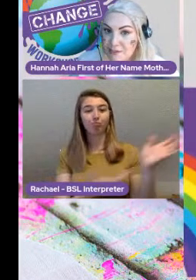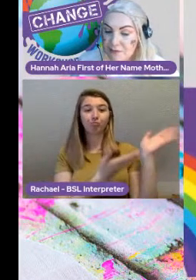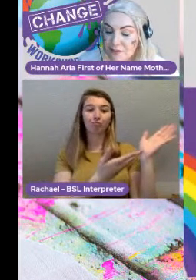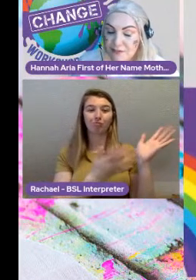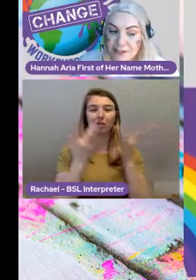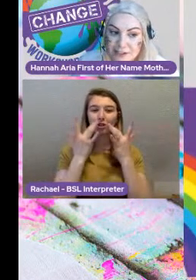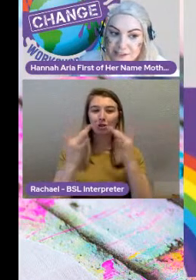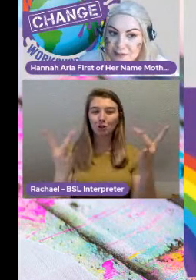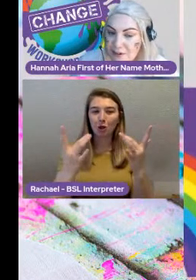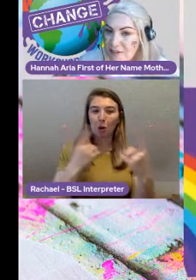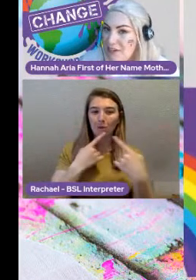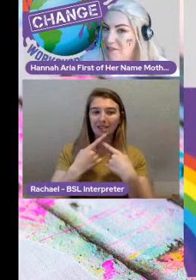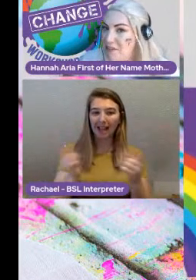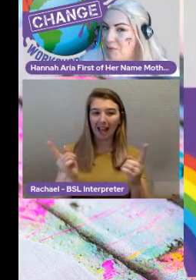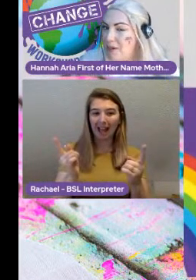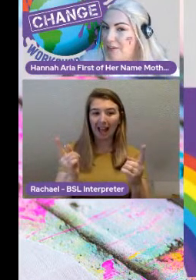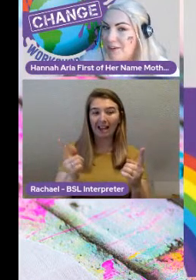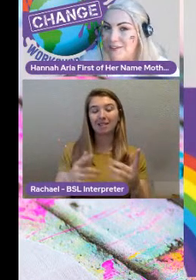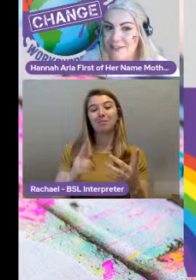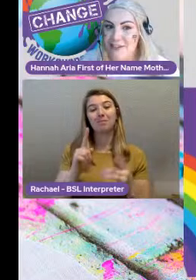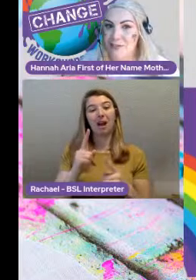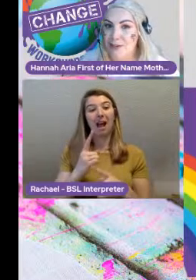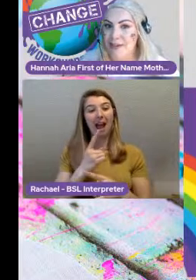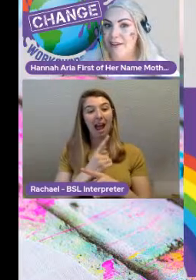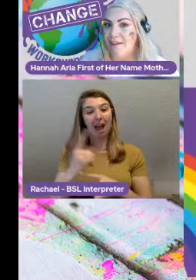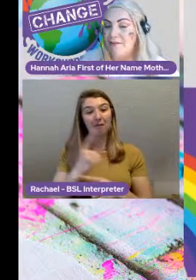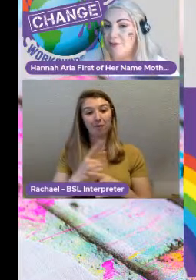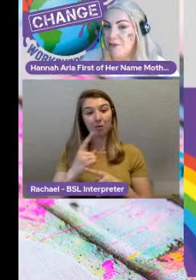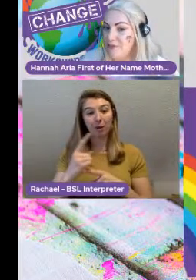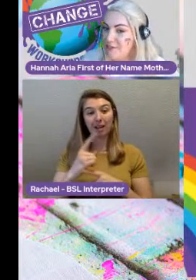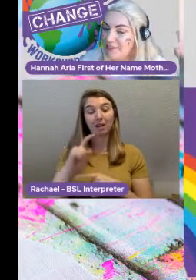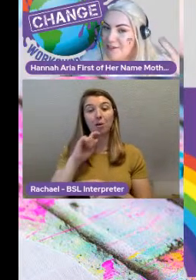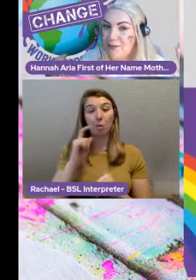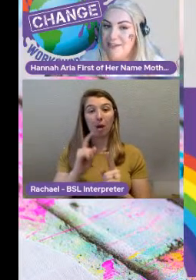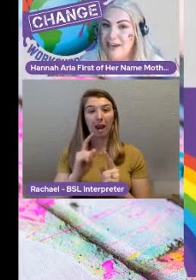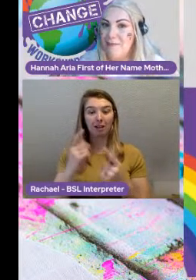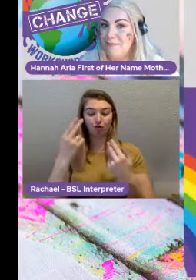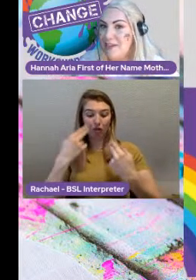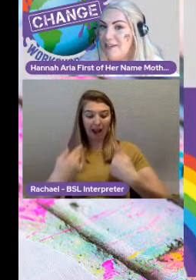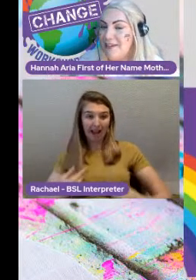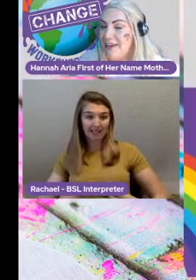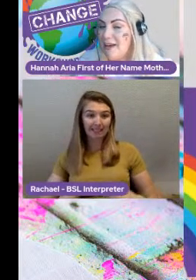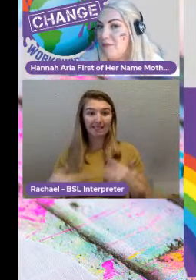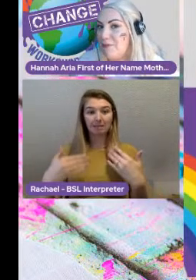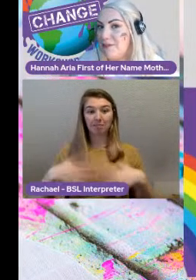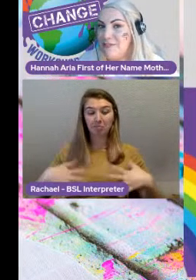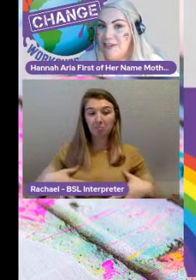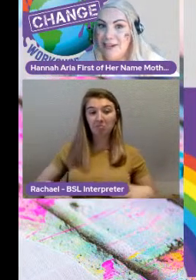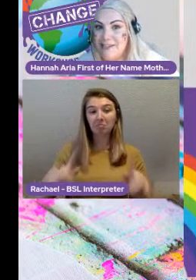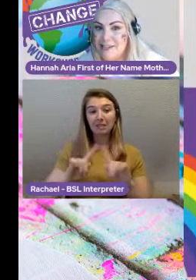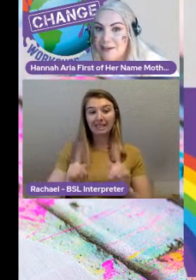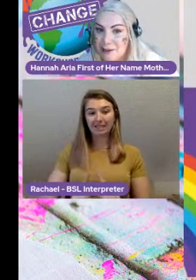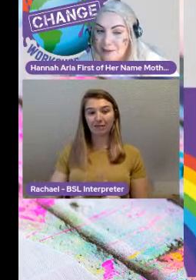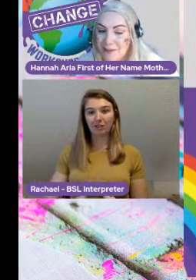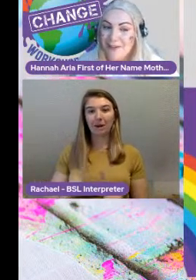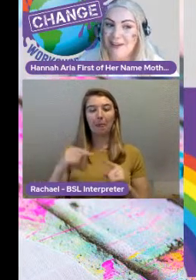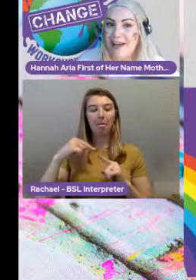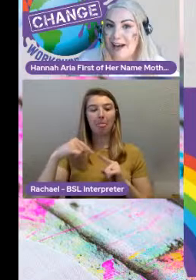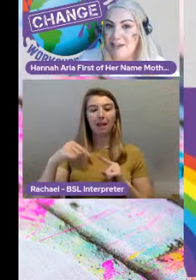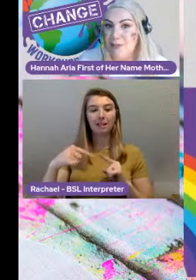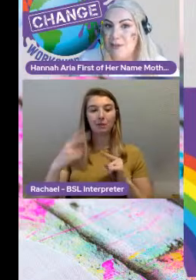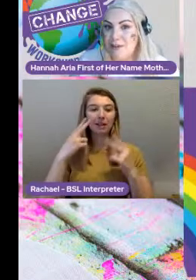in something different. So I usually have a different wig on. This week I have got my attempt at a Game of Thrones Khaleesi